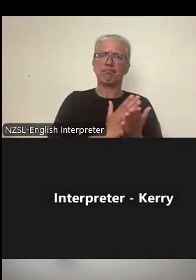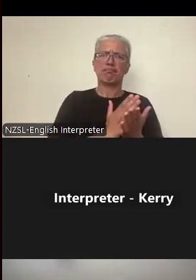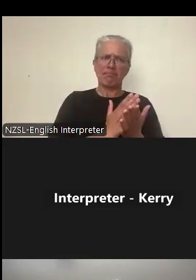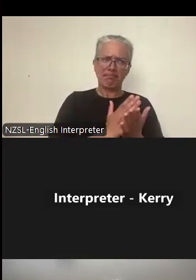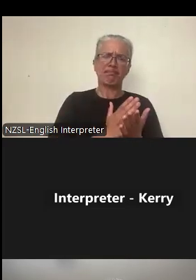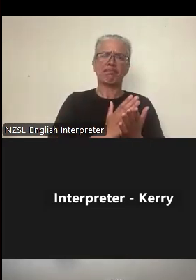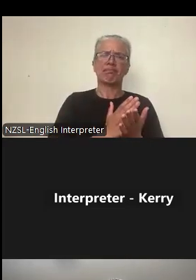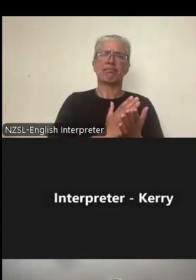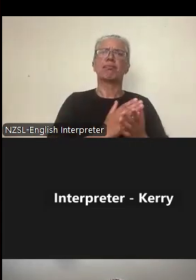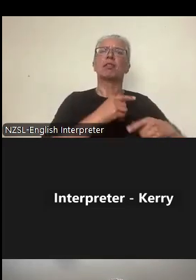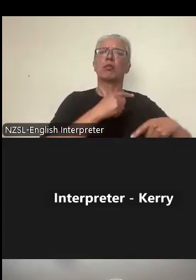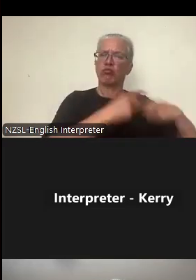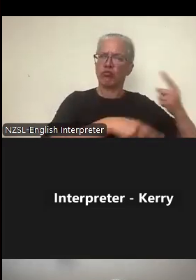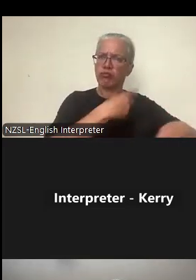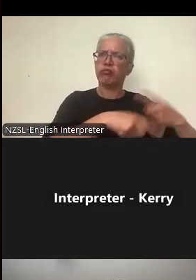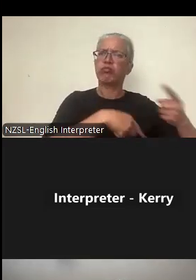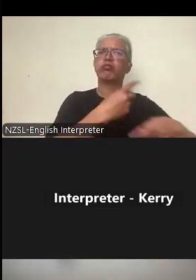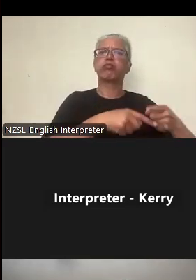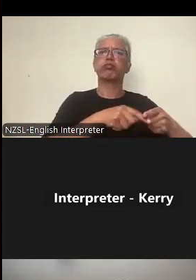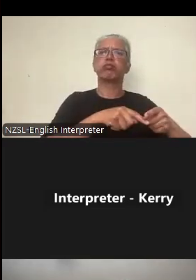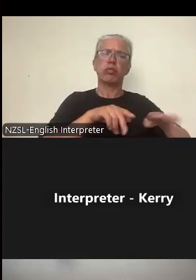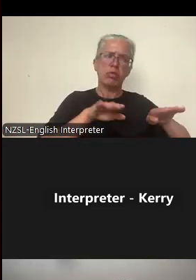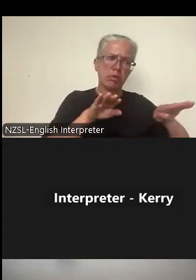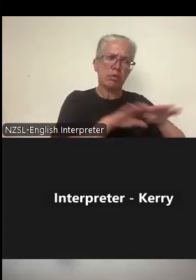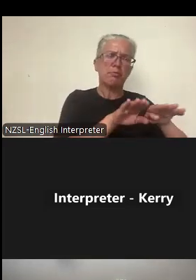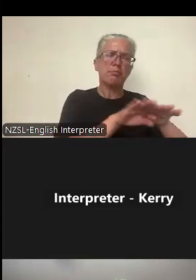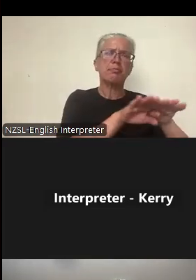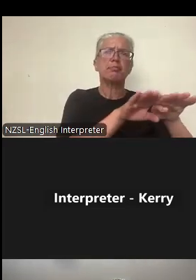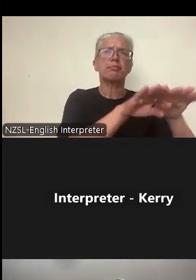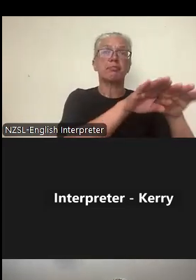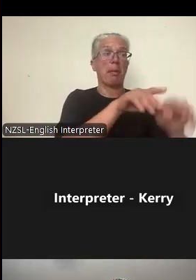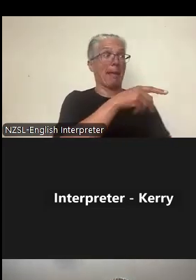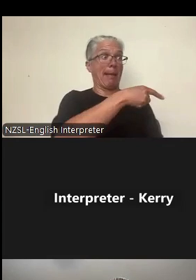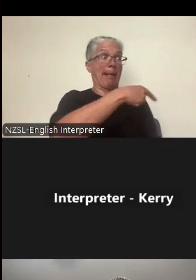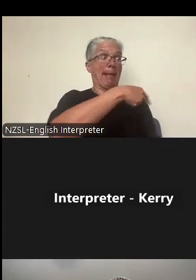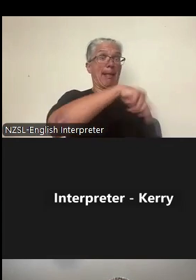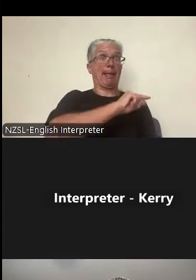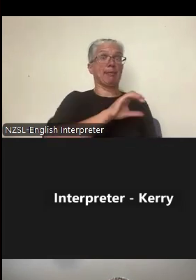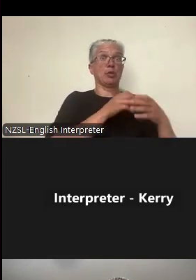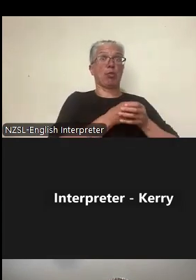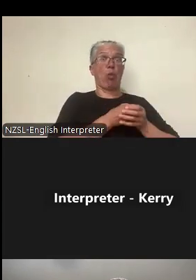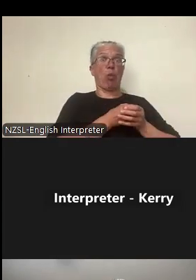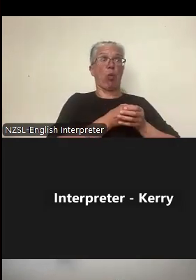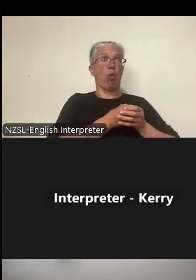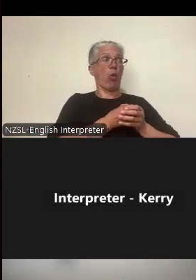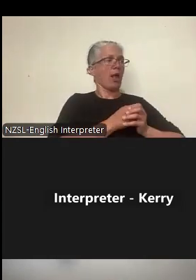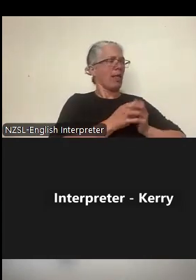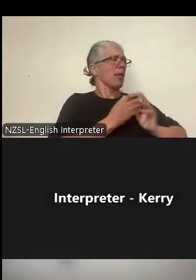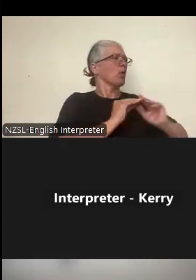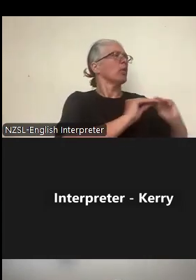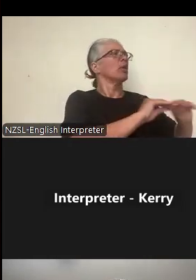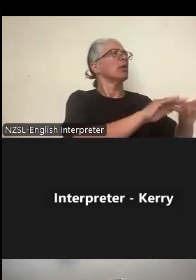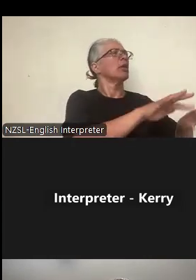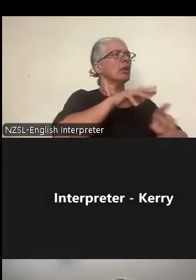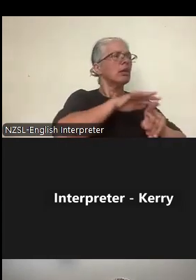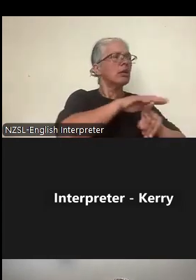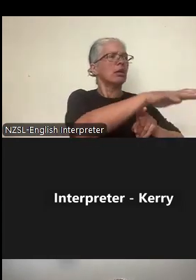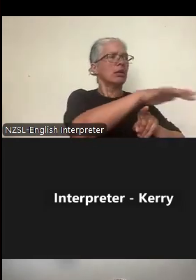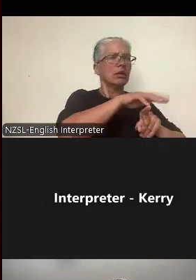that it's going to be ongoing, consistent, and lead staff PLD going forward, and